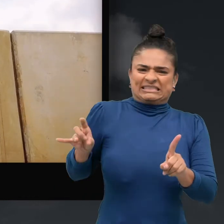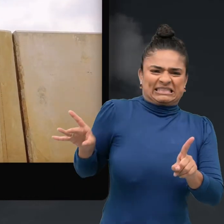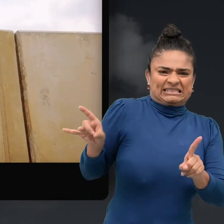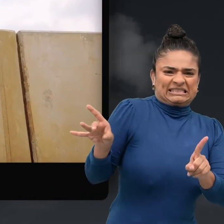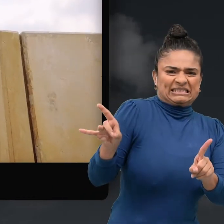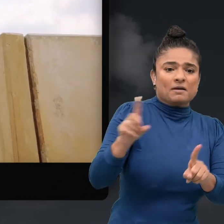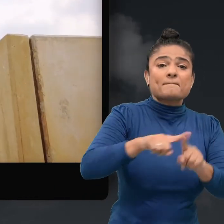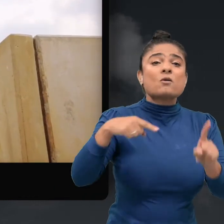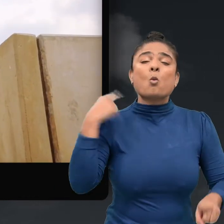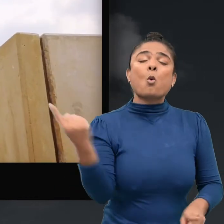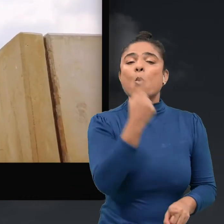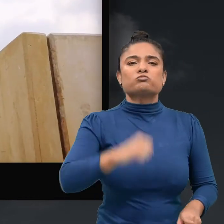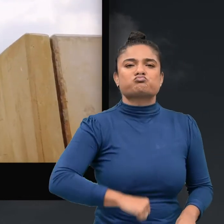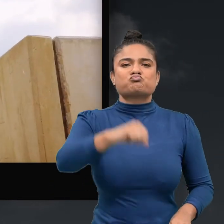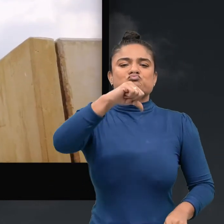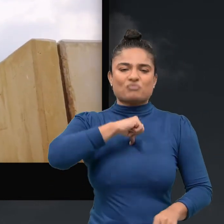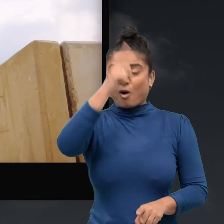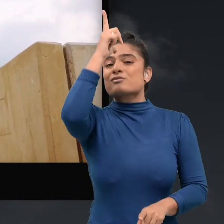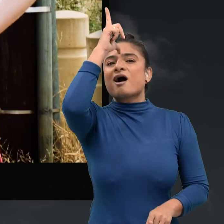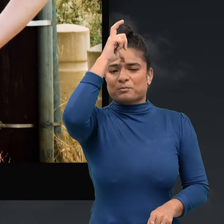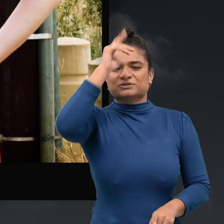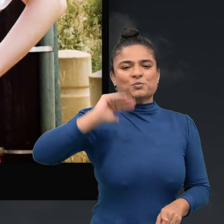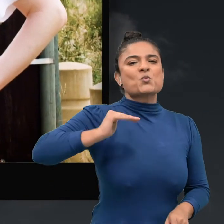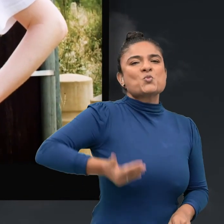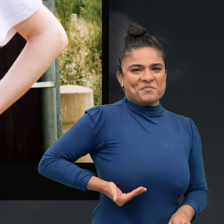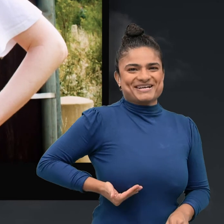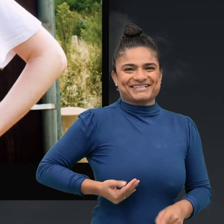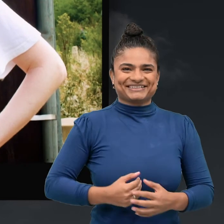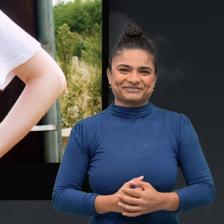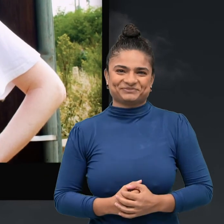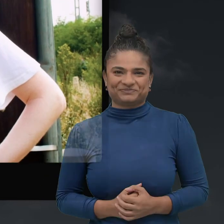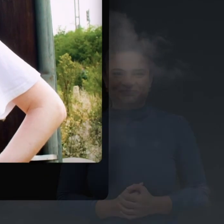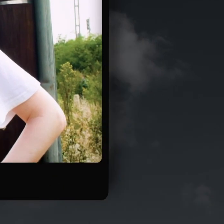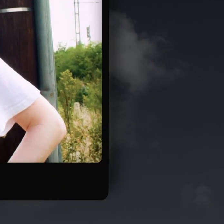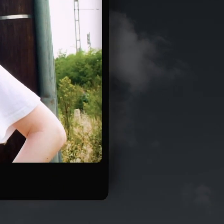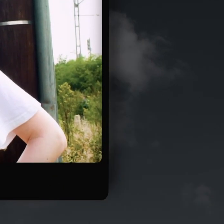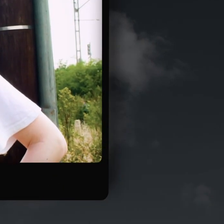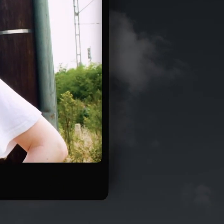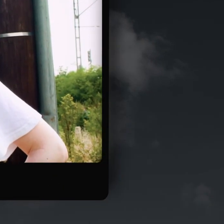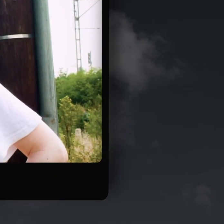wrong way. I am and always will be a proud albinism woman.